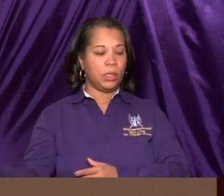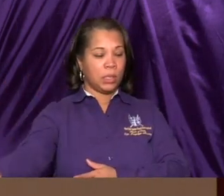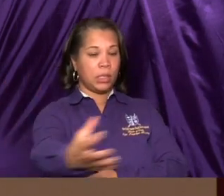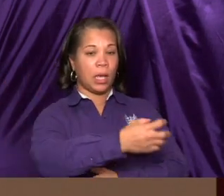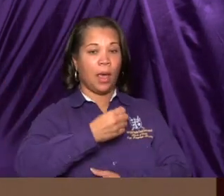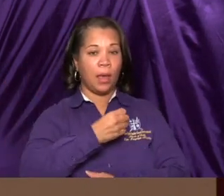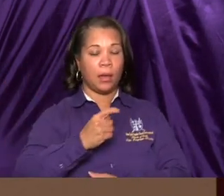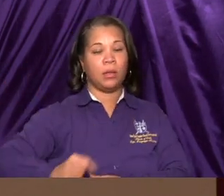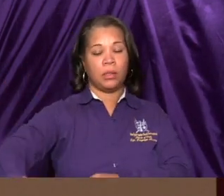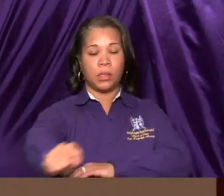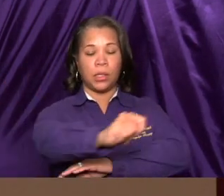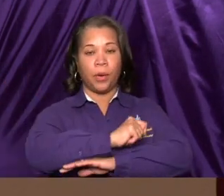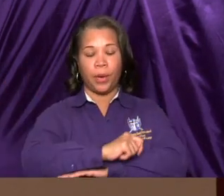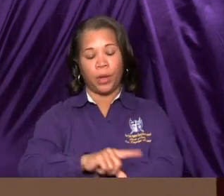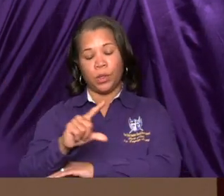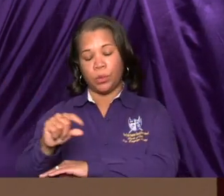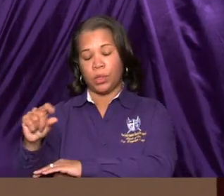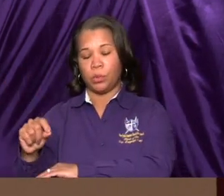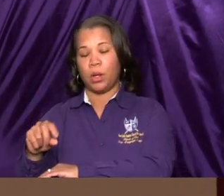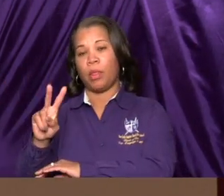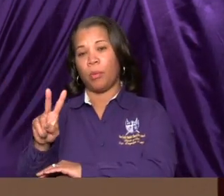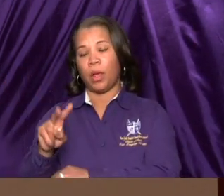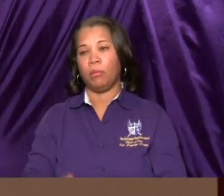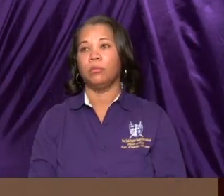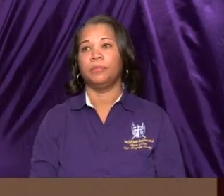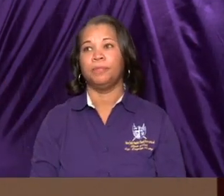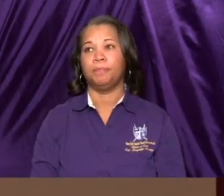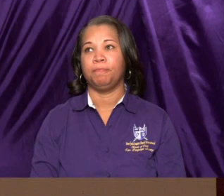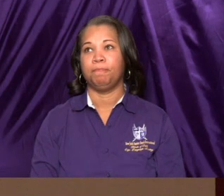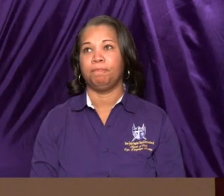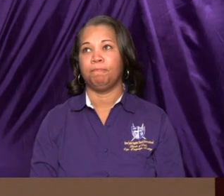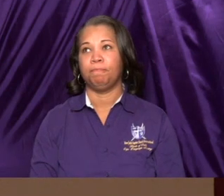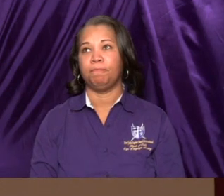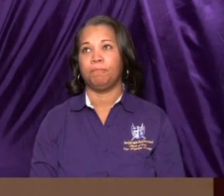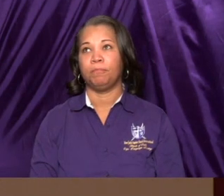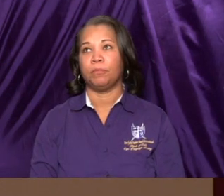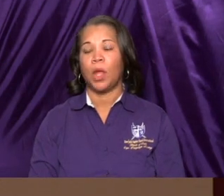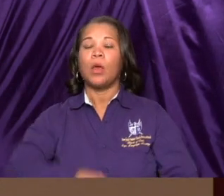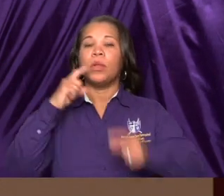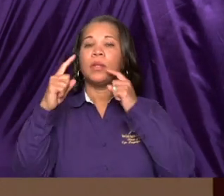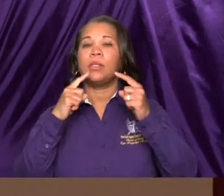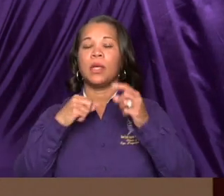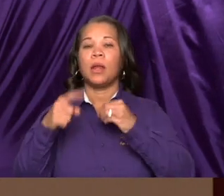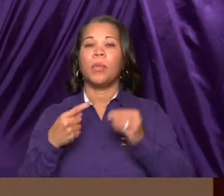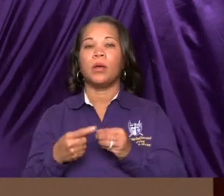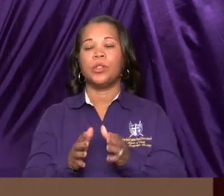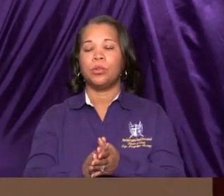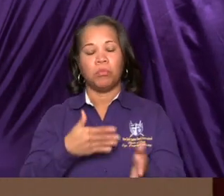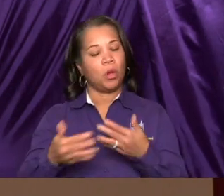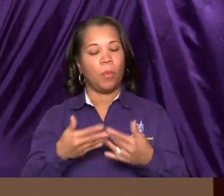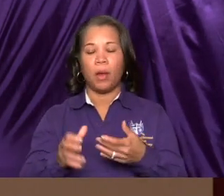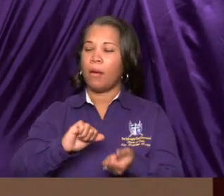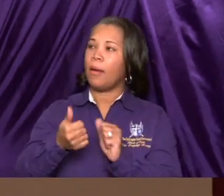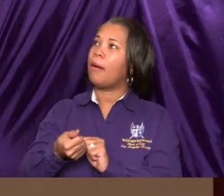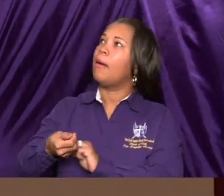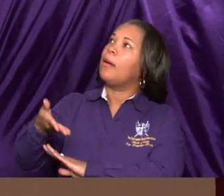So if you allow what people say about you, and contrary to how God sees you, you're